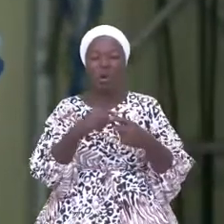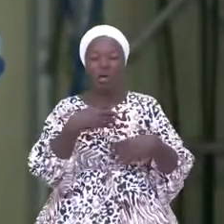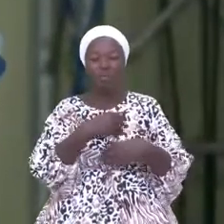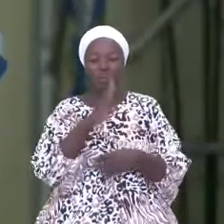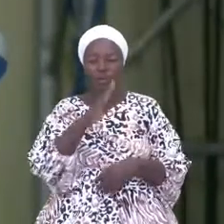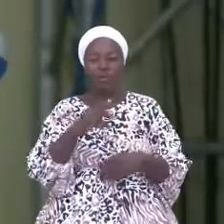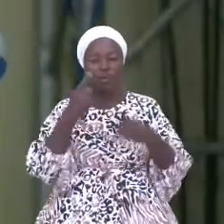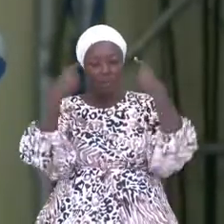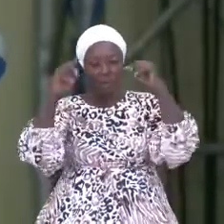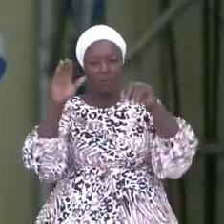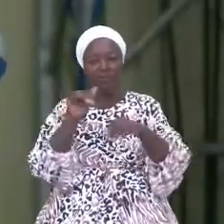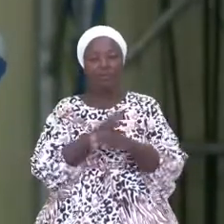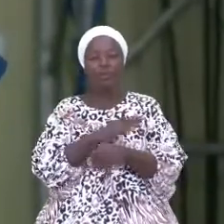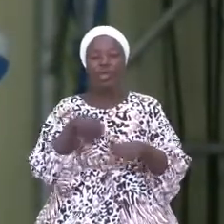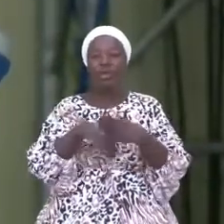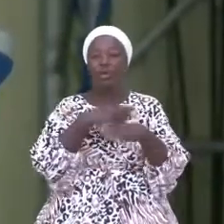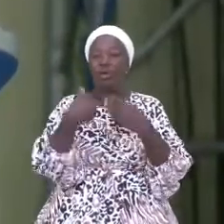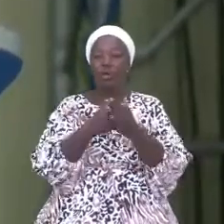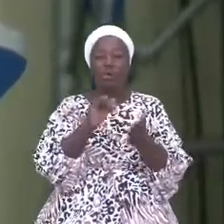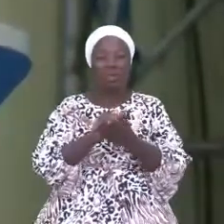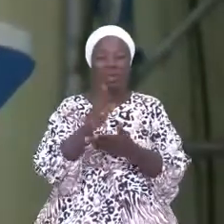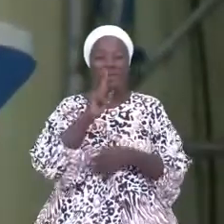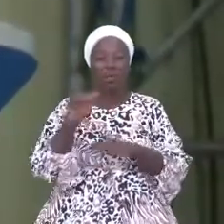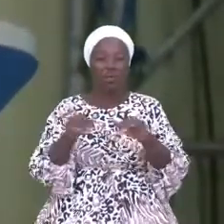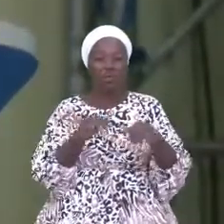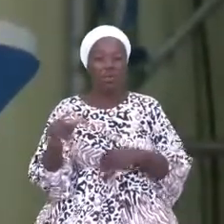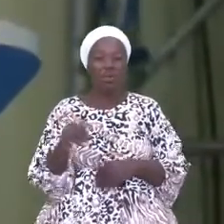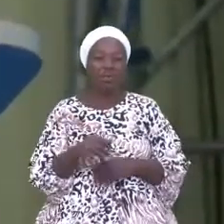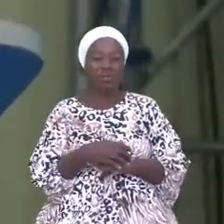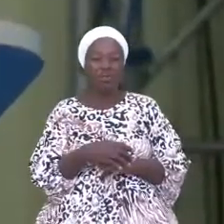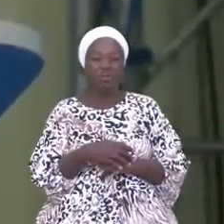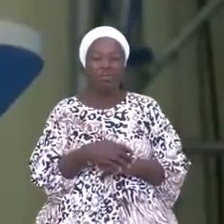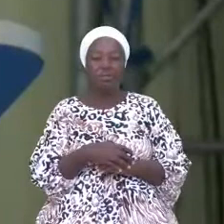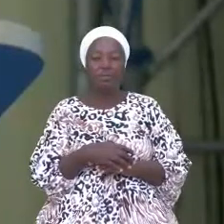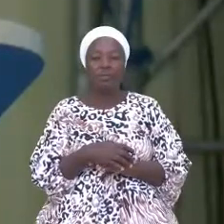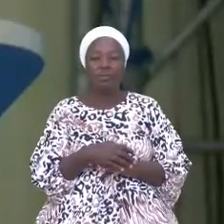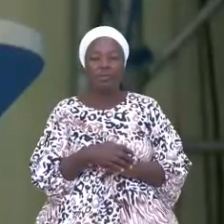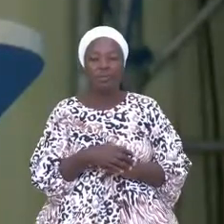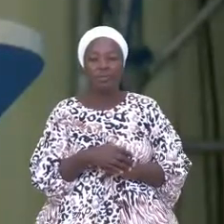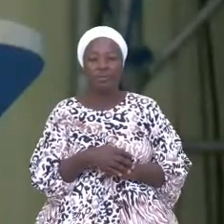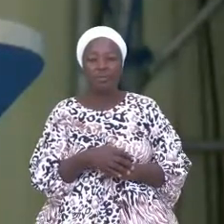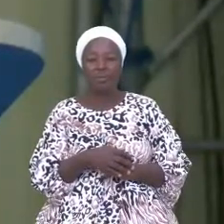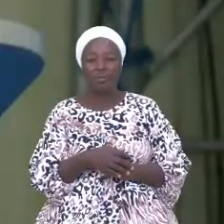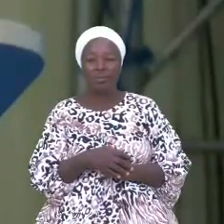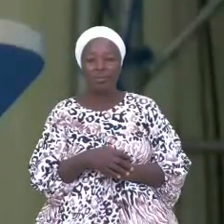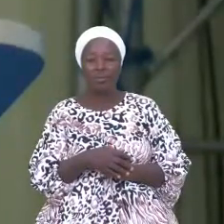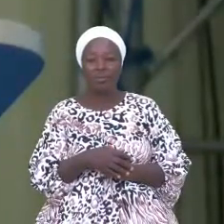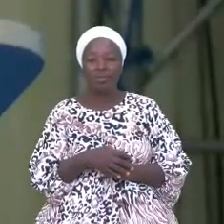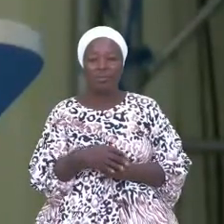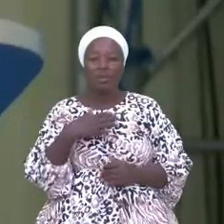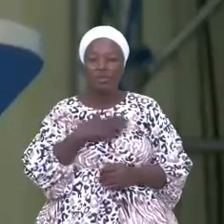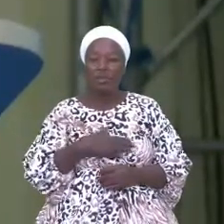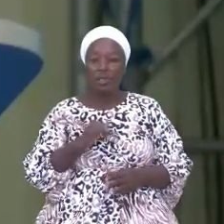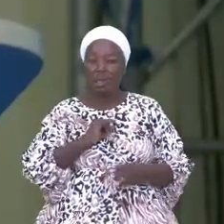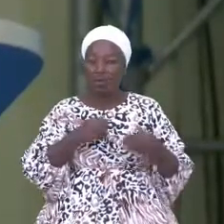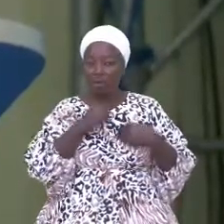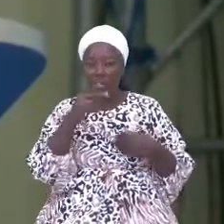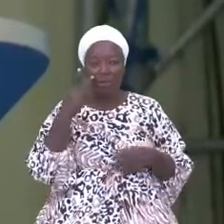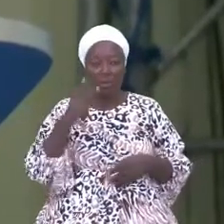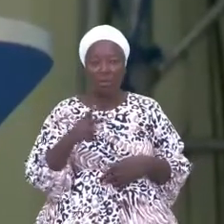we are enjoying the blessings. Counselors, by my right hand, I have not seen flags at all.